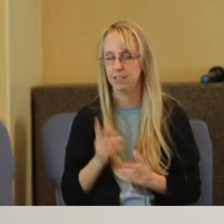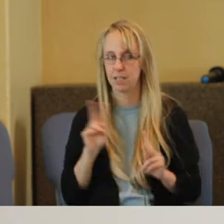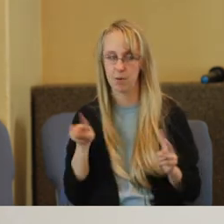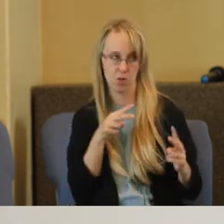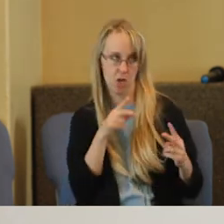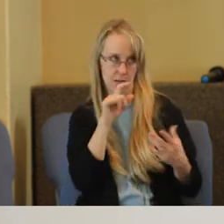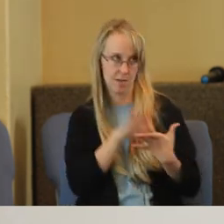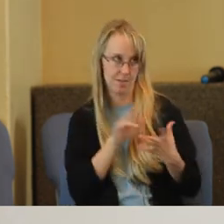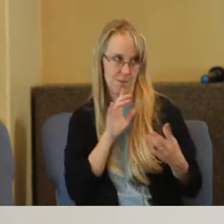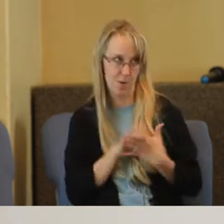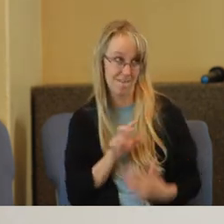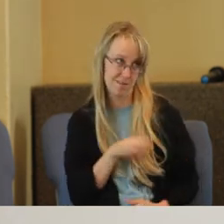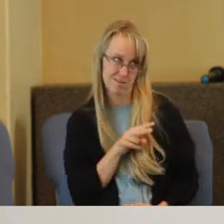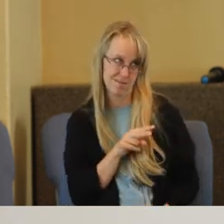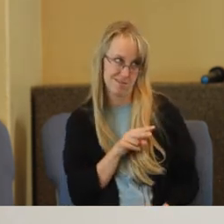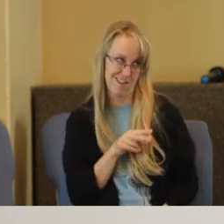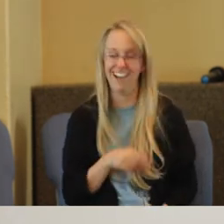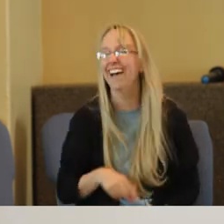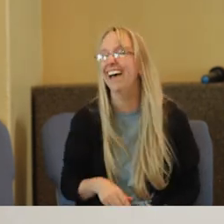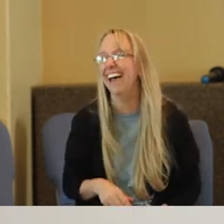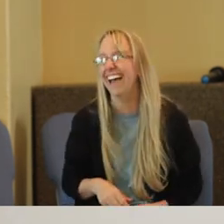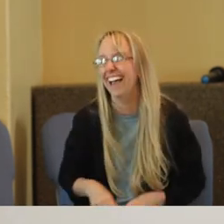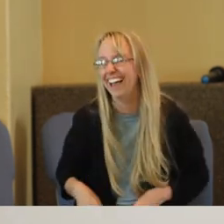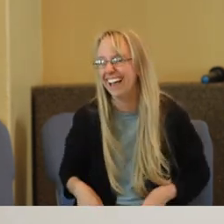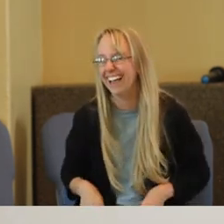kind of scary to think about, okay?